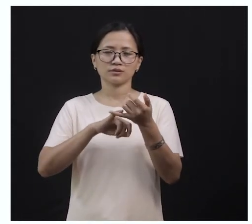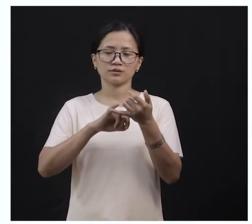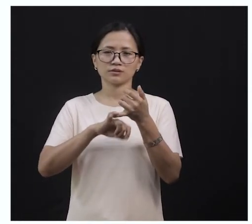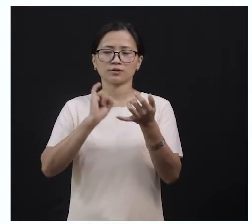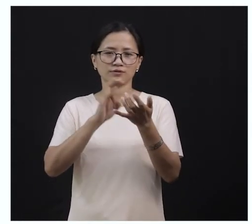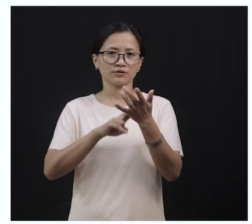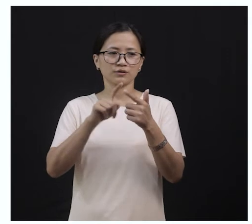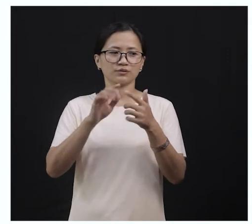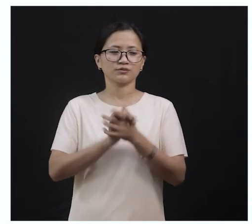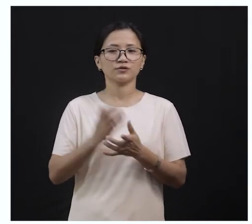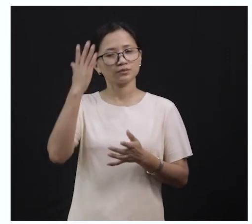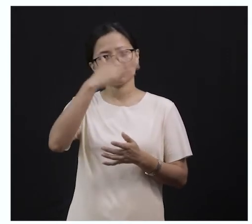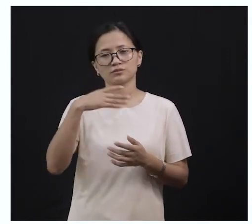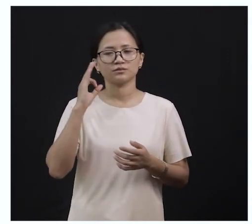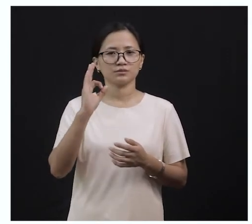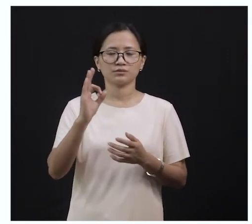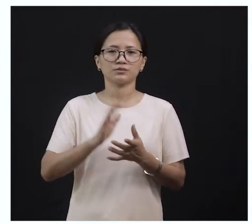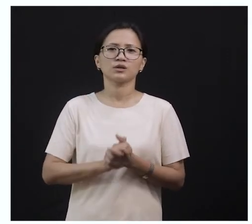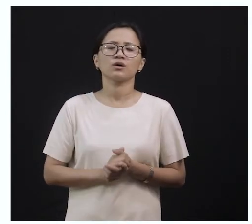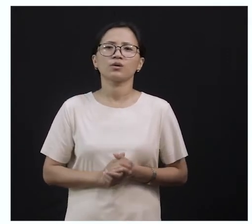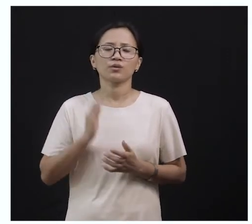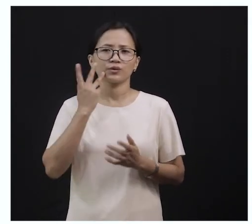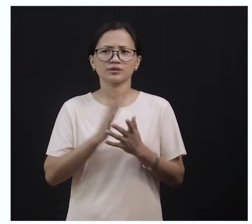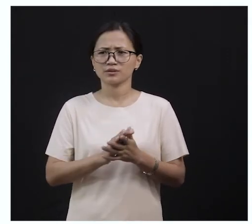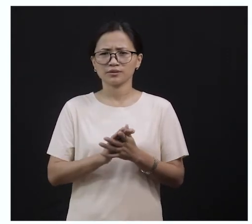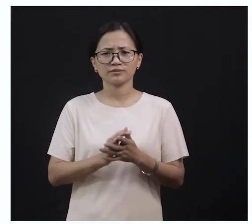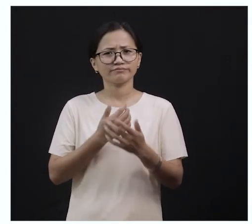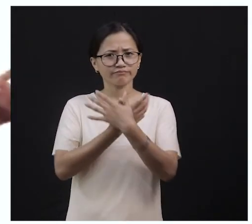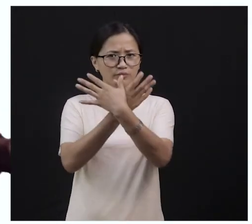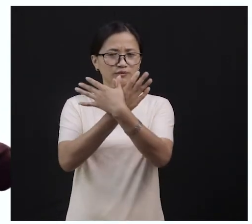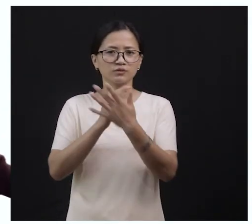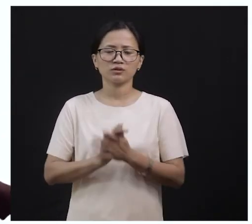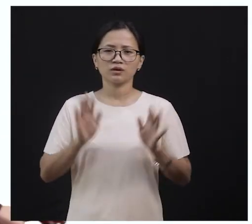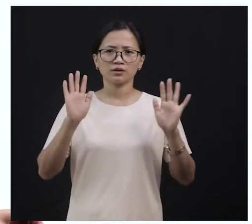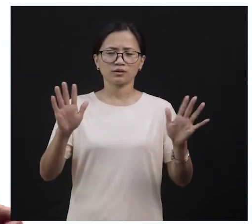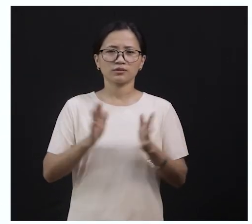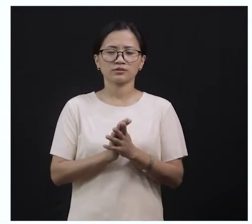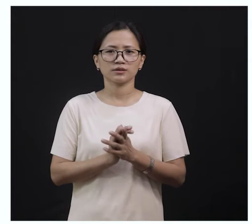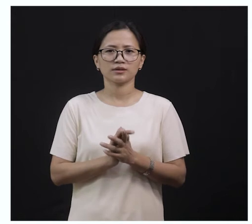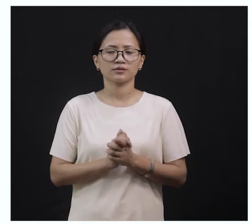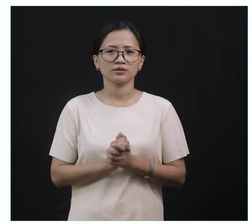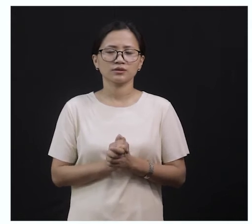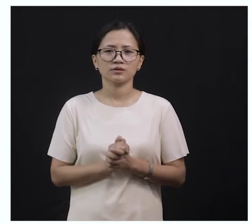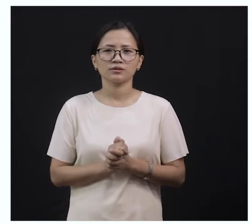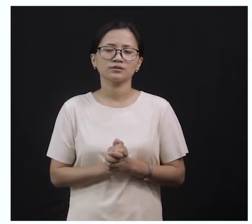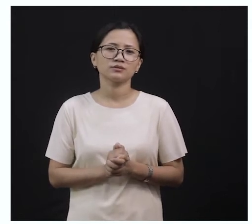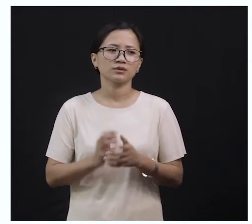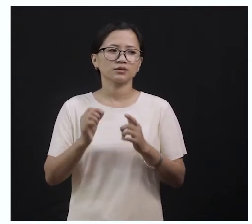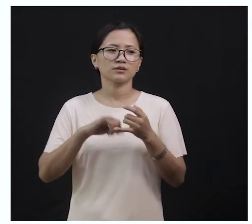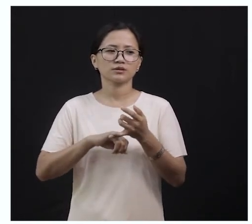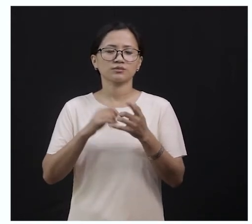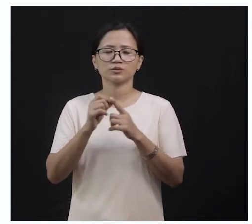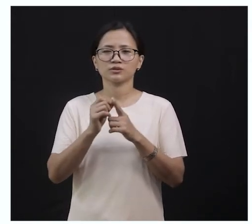The butterfly is, for example, when I say the butterfly has a splendor,